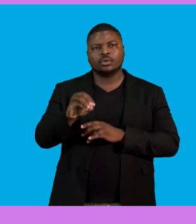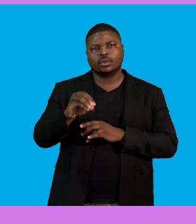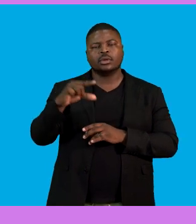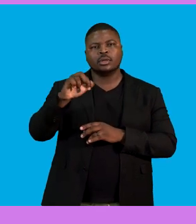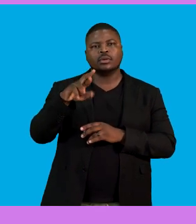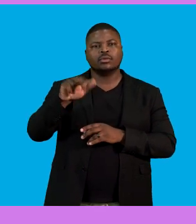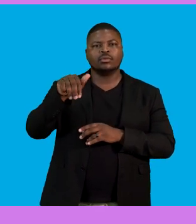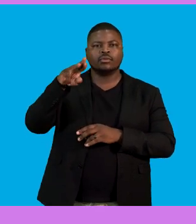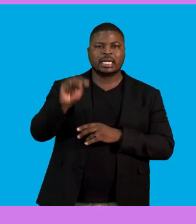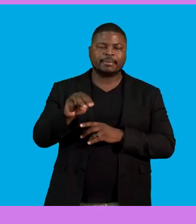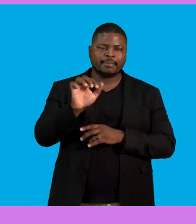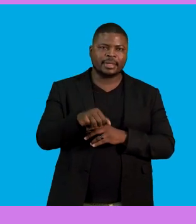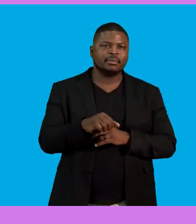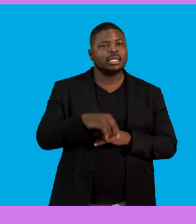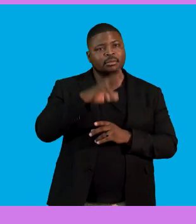remember, histogram